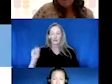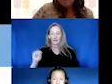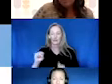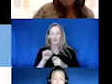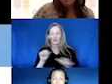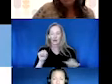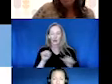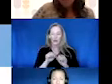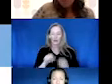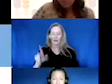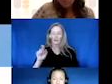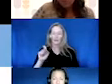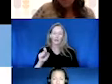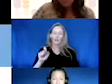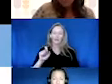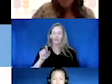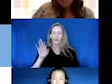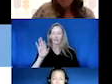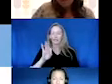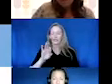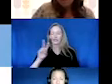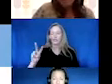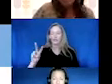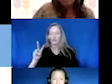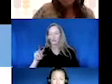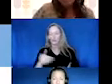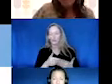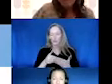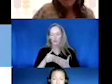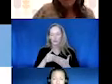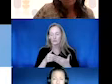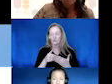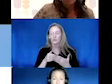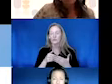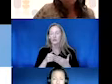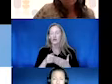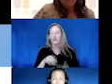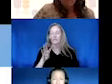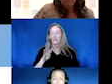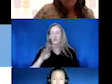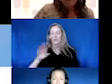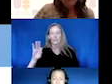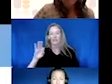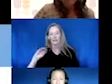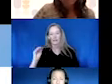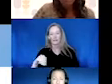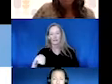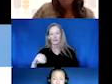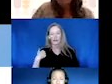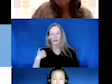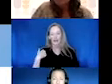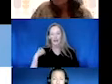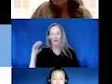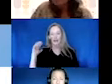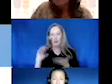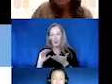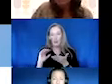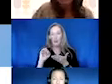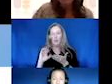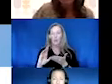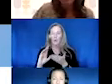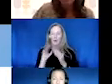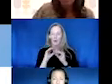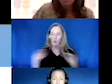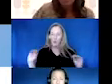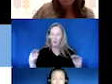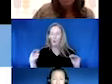births, of which 40.9% had inadequate or no prenatal care. This was statistically